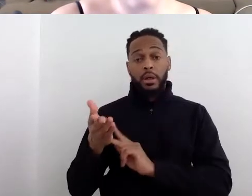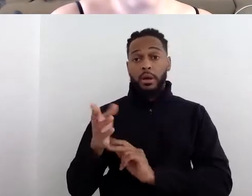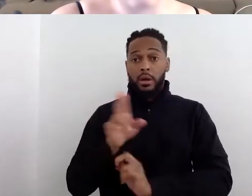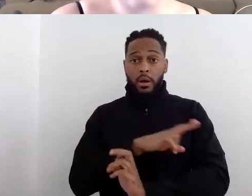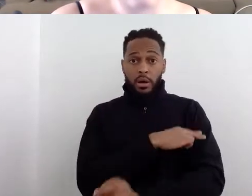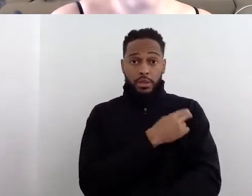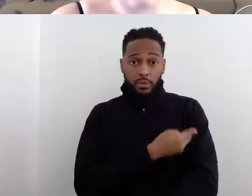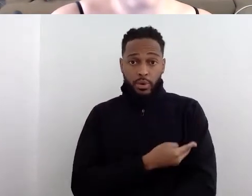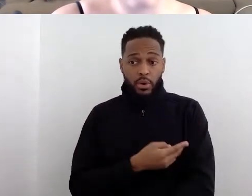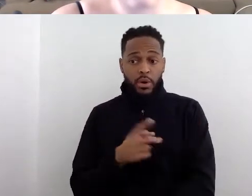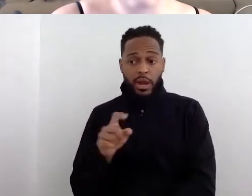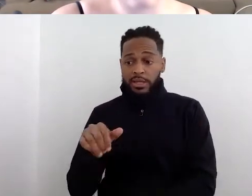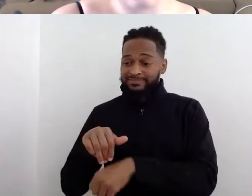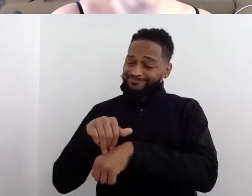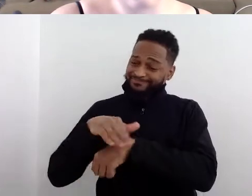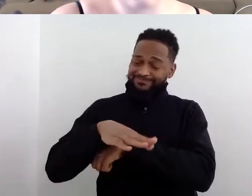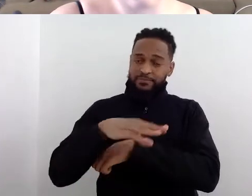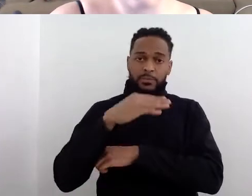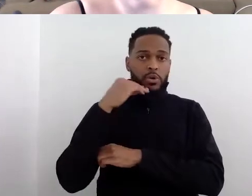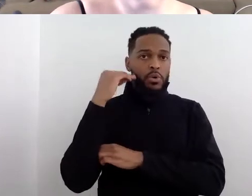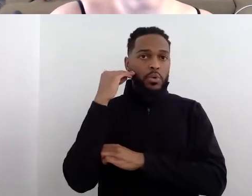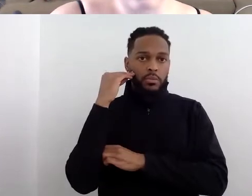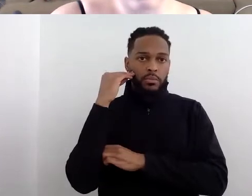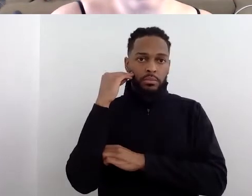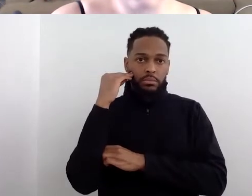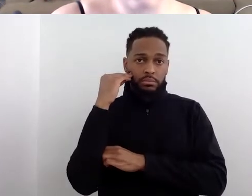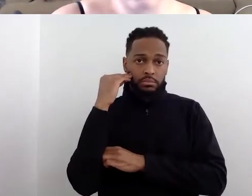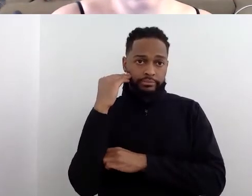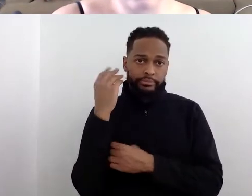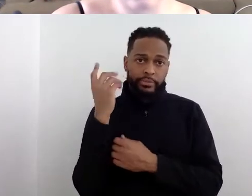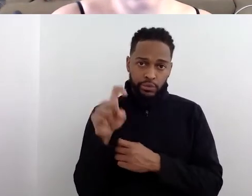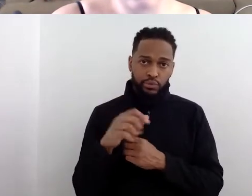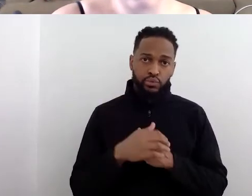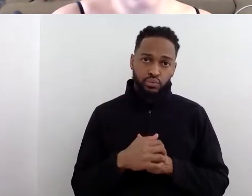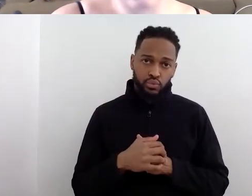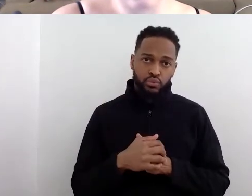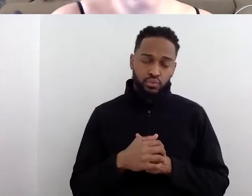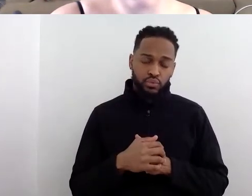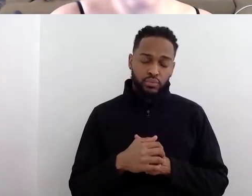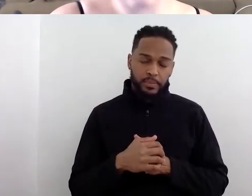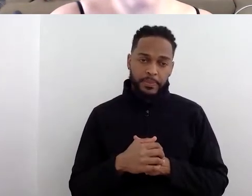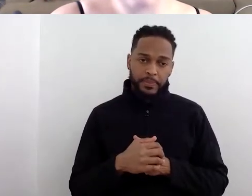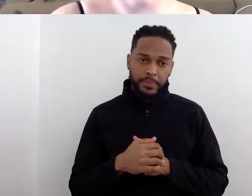home, and with very imperfect plans. But,